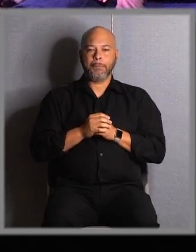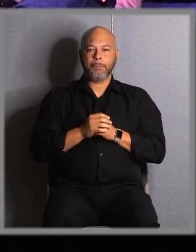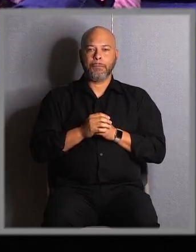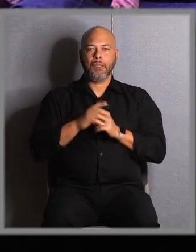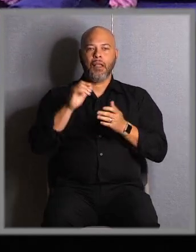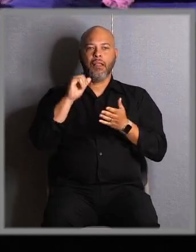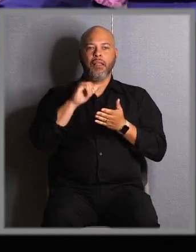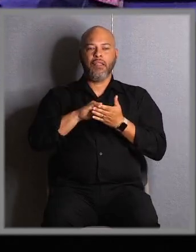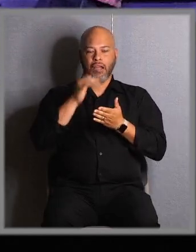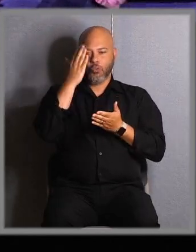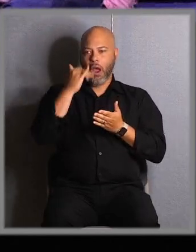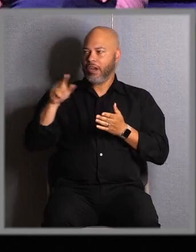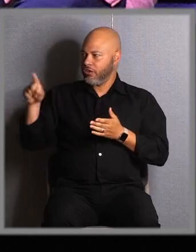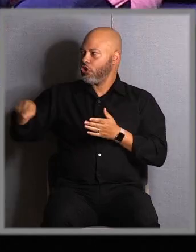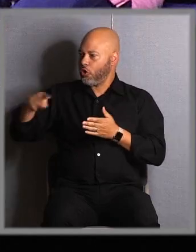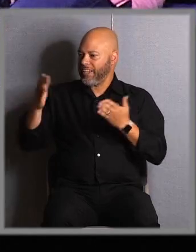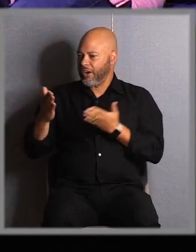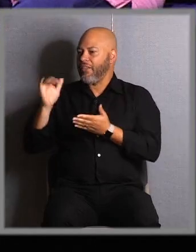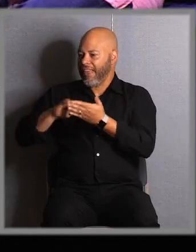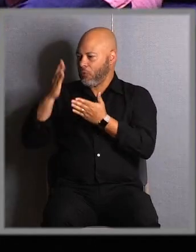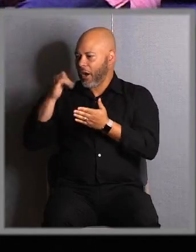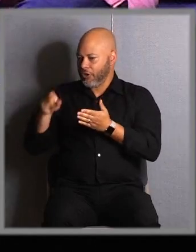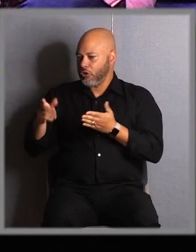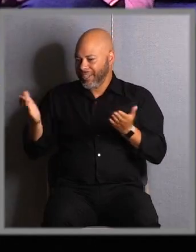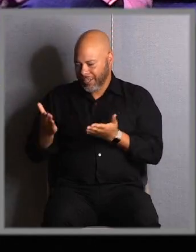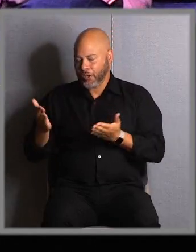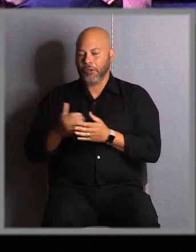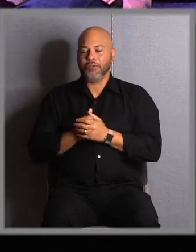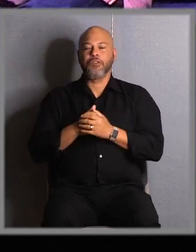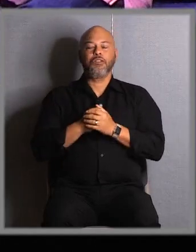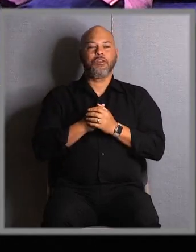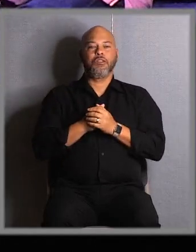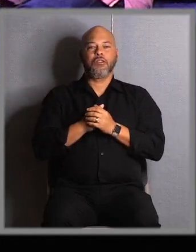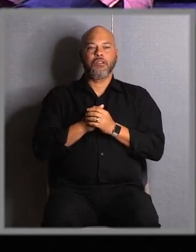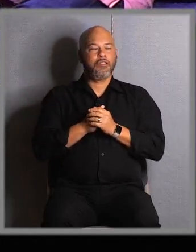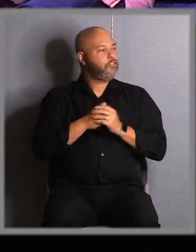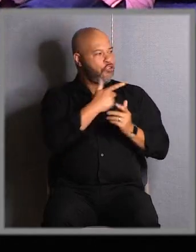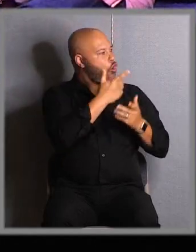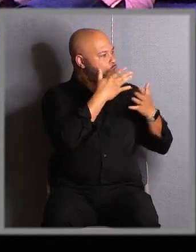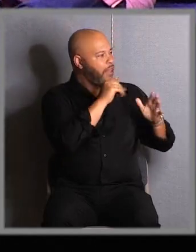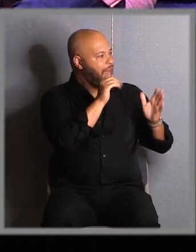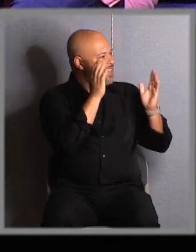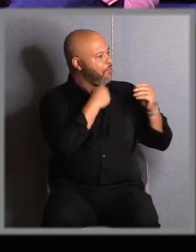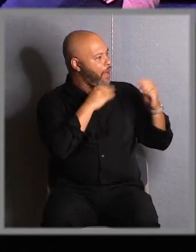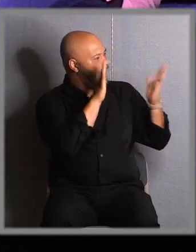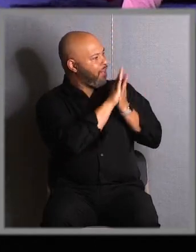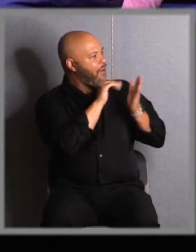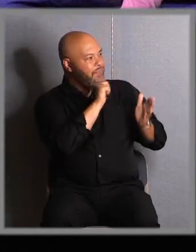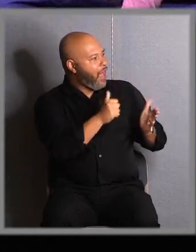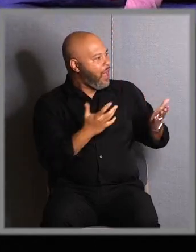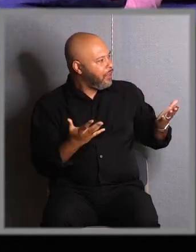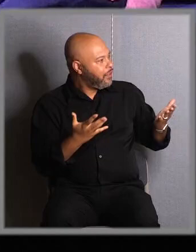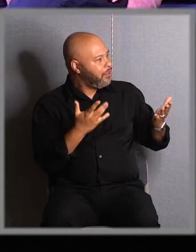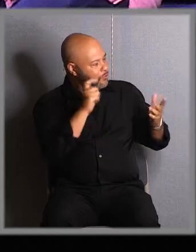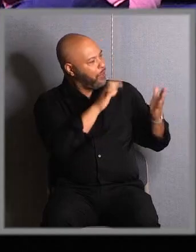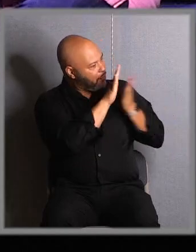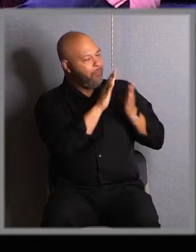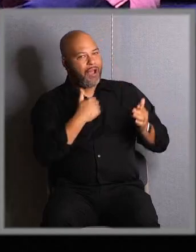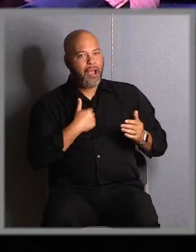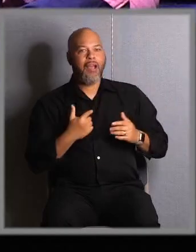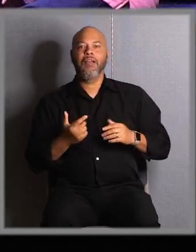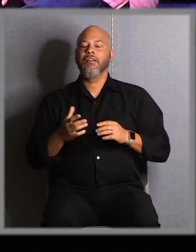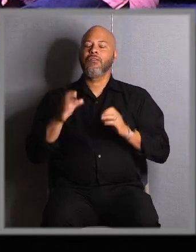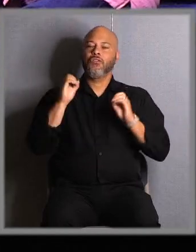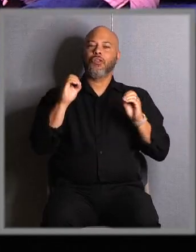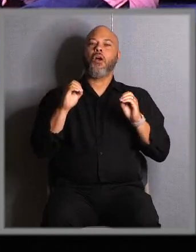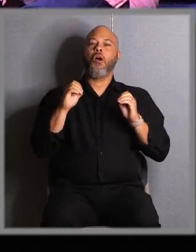This is why you're here. This is why you're here. So you're going to leave a brother hanging. But I do